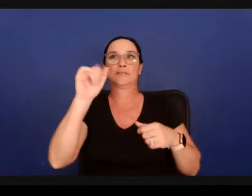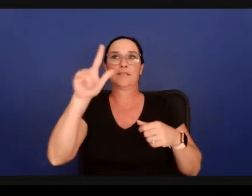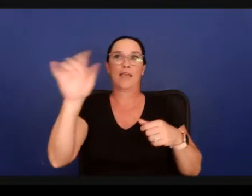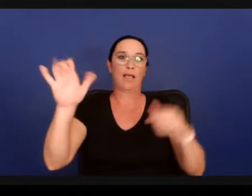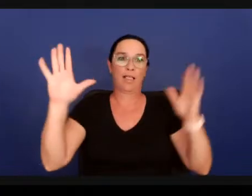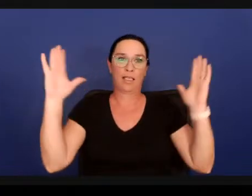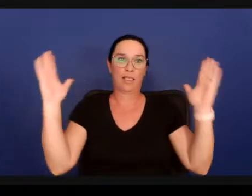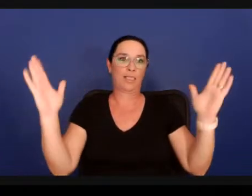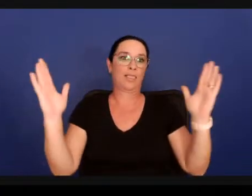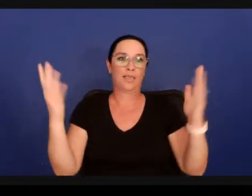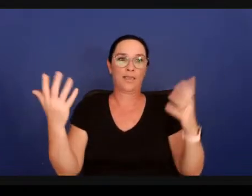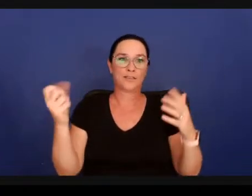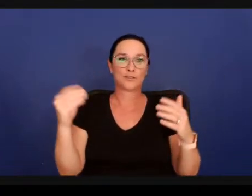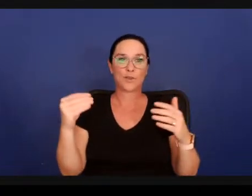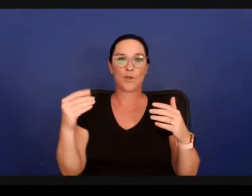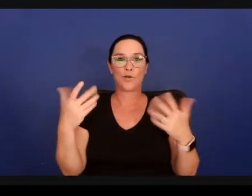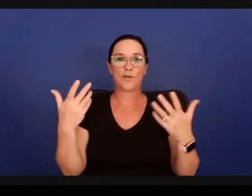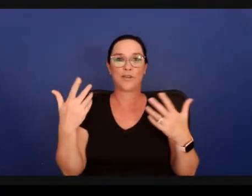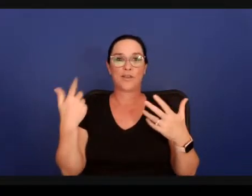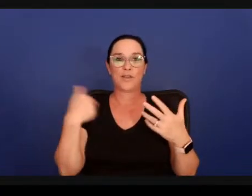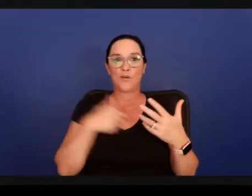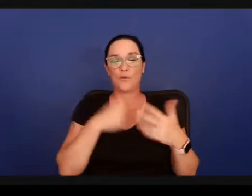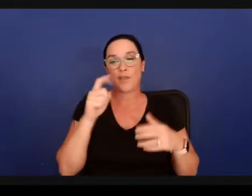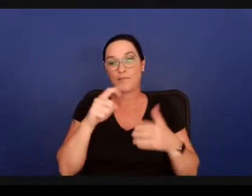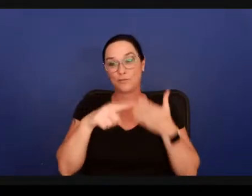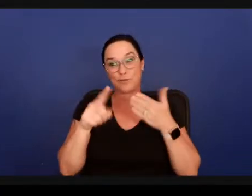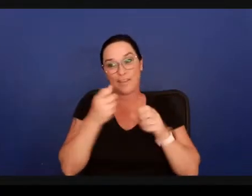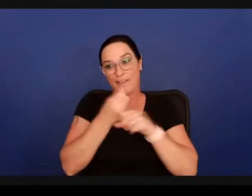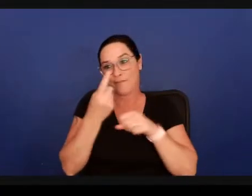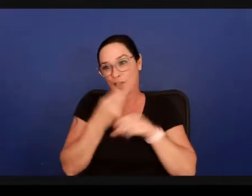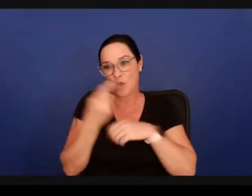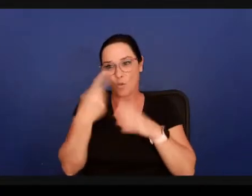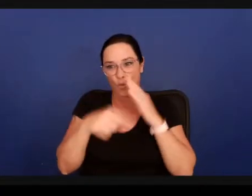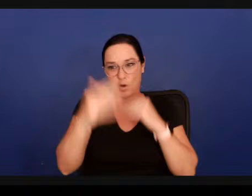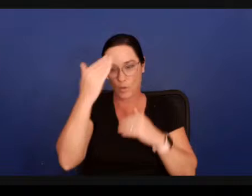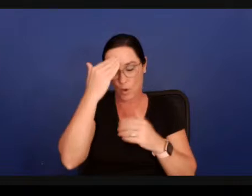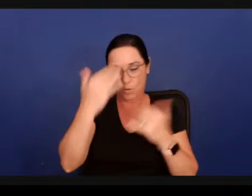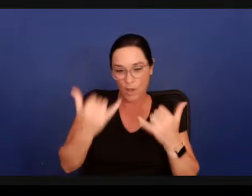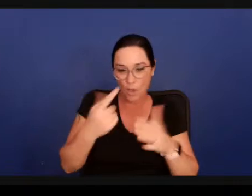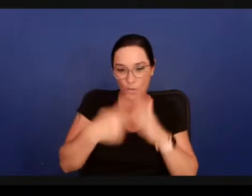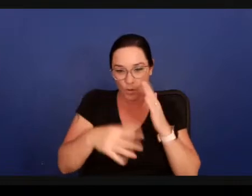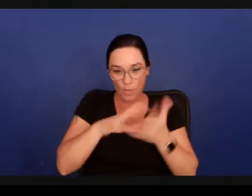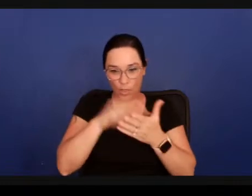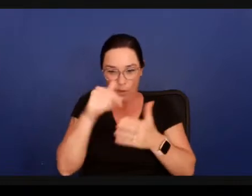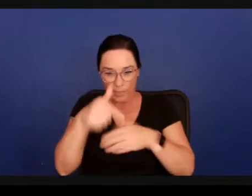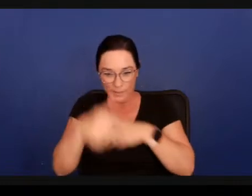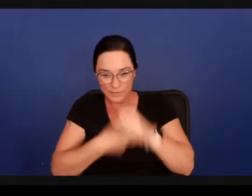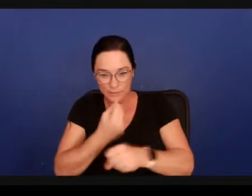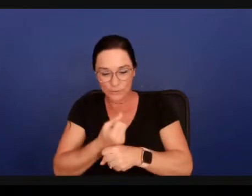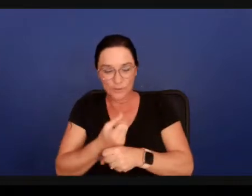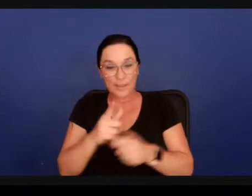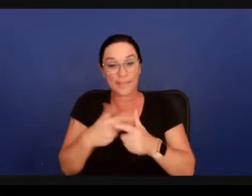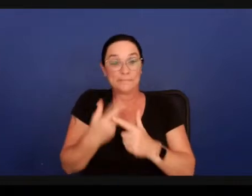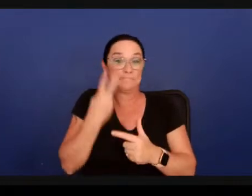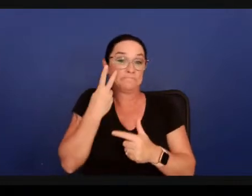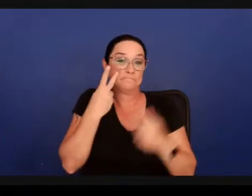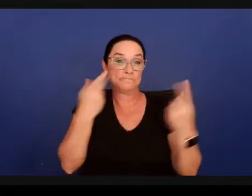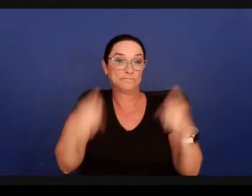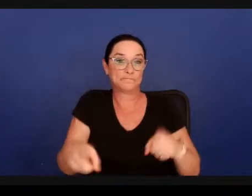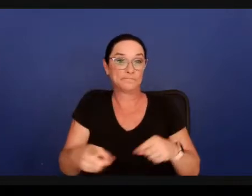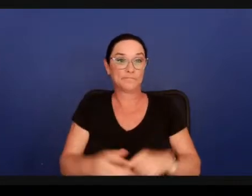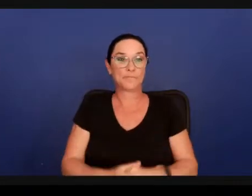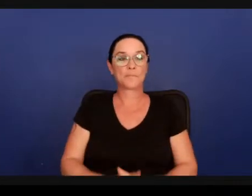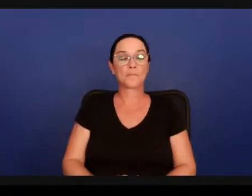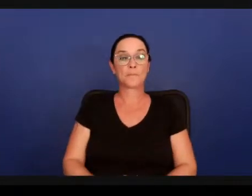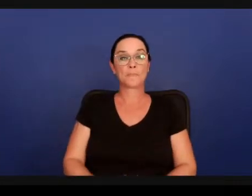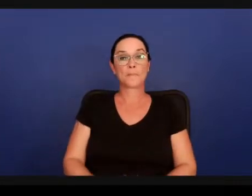motion, and we have to check back in every year. Like, okay, what do we know now? And we just have to wait for it to develop still. Right.